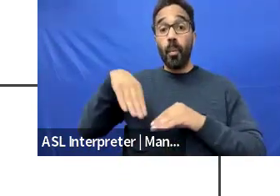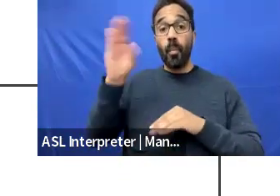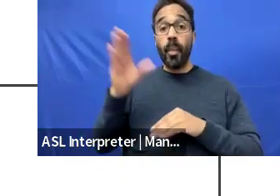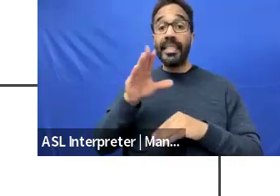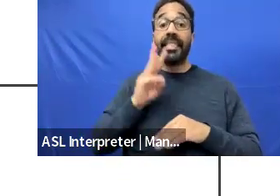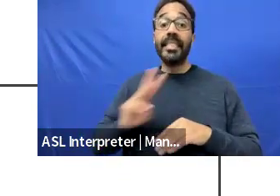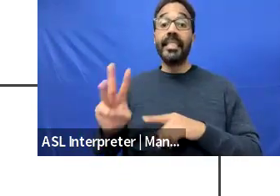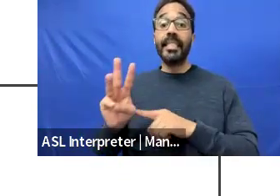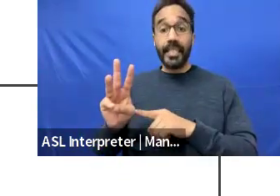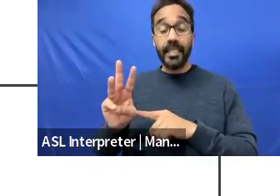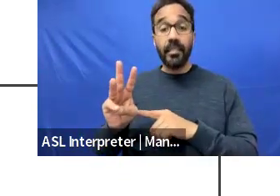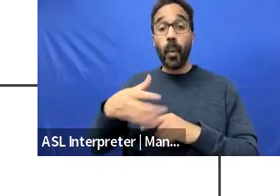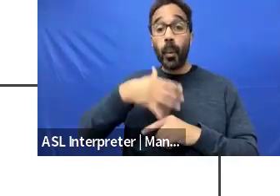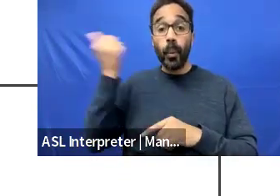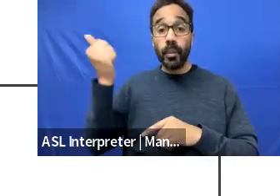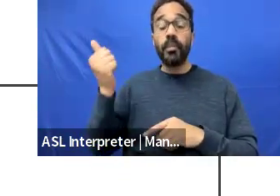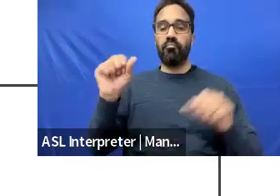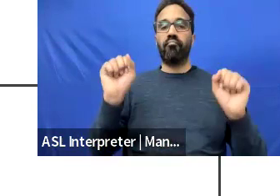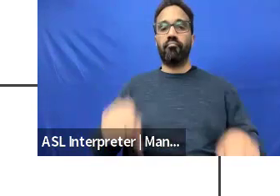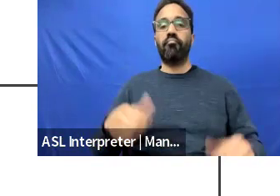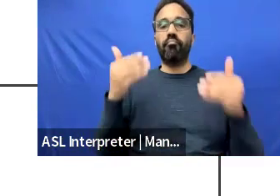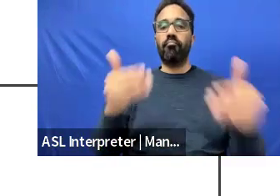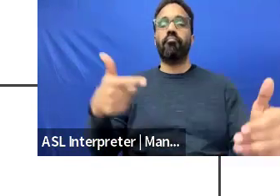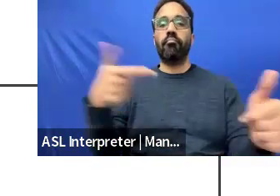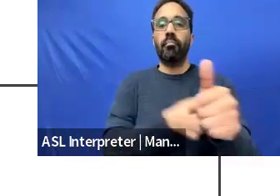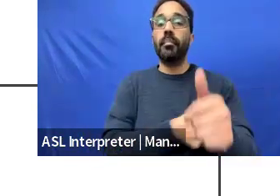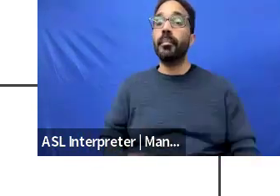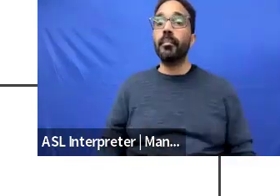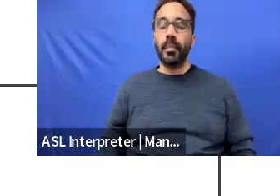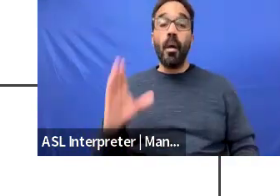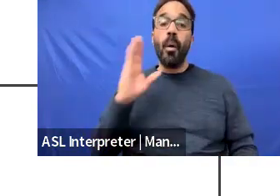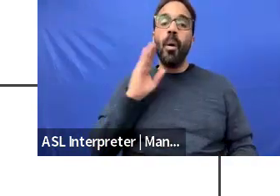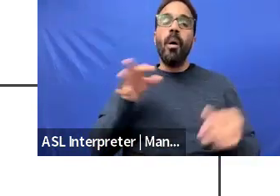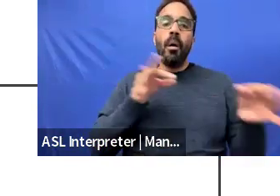vaccine. And then I'll go a little bit more into detail here, and then we might,